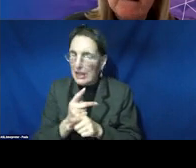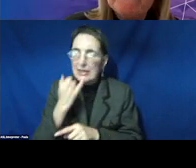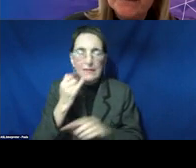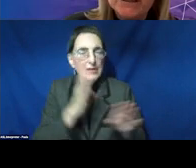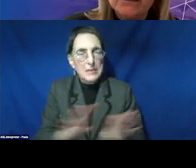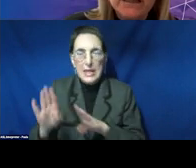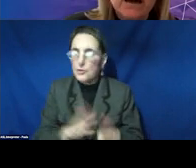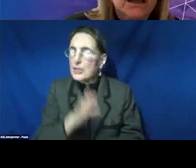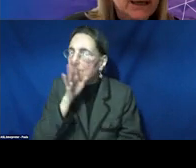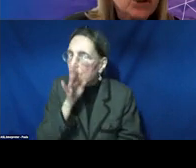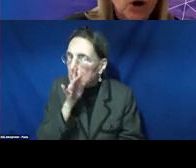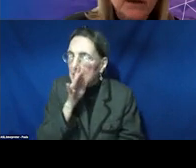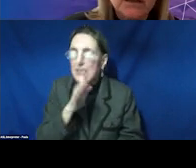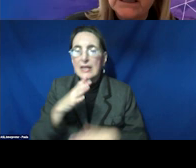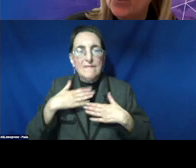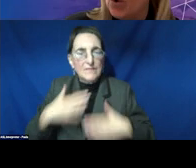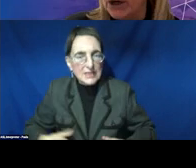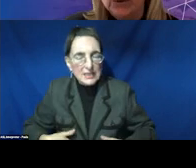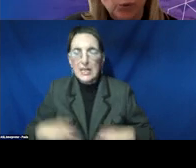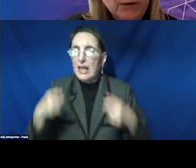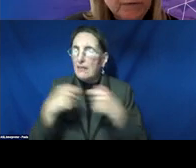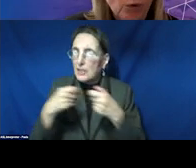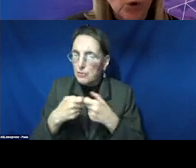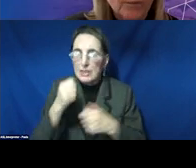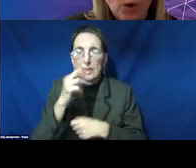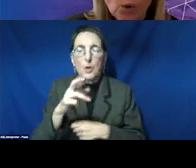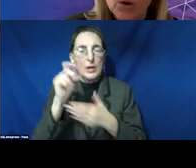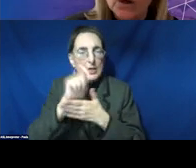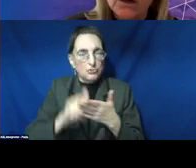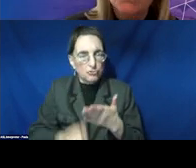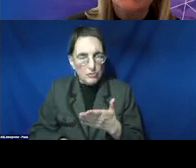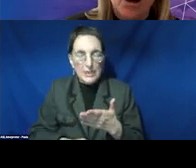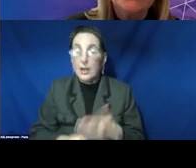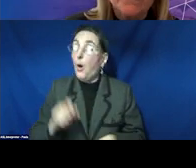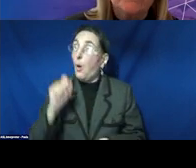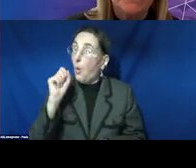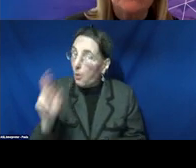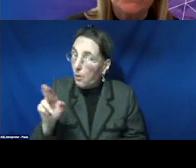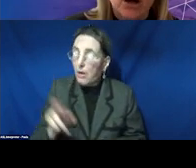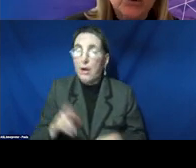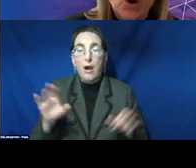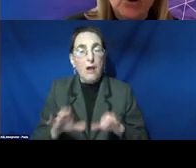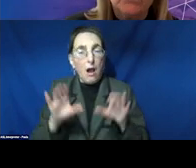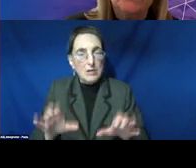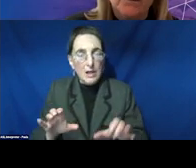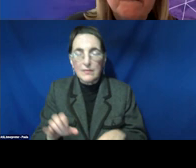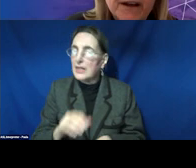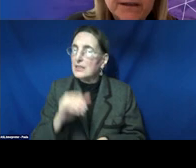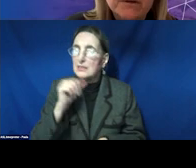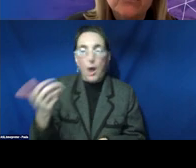verbally, physically, electronically, or in written form, or conduct that is